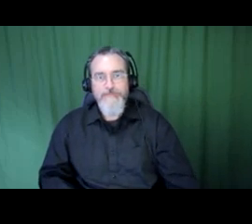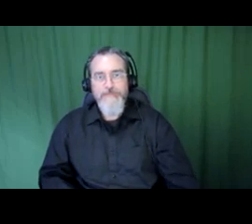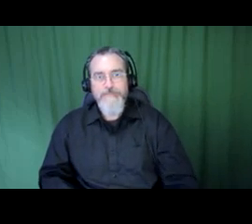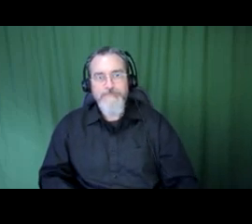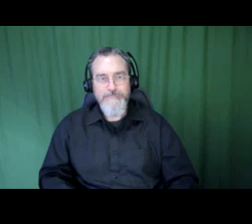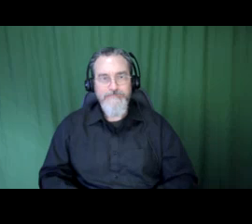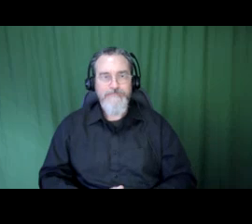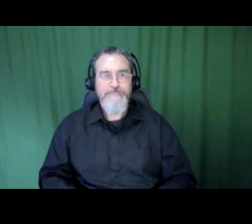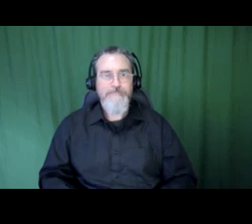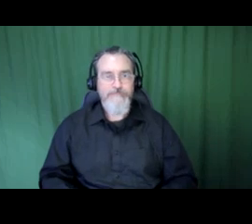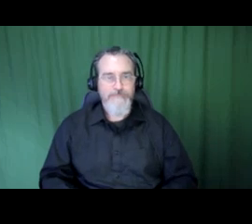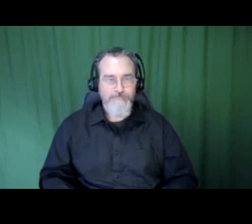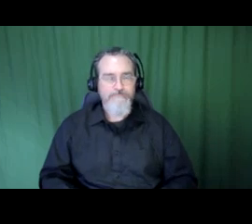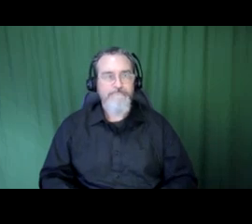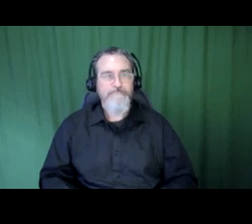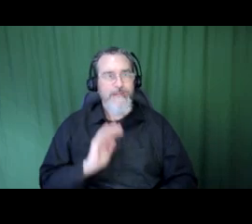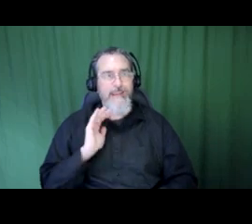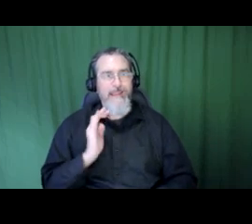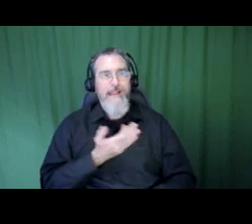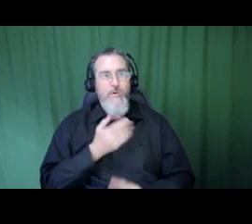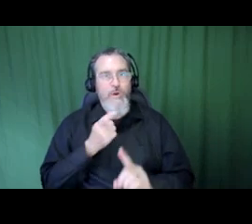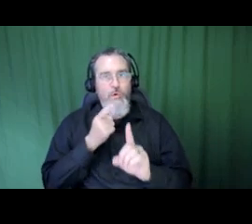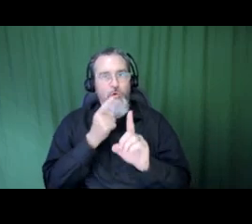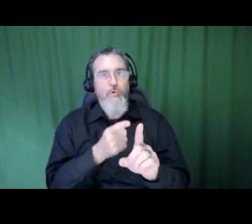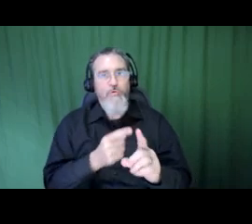So what are our goals?